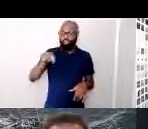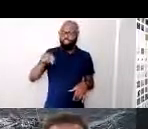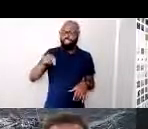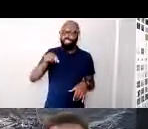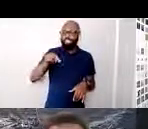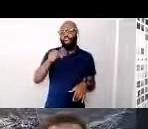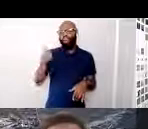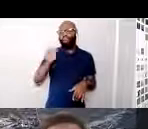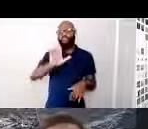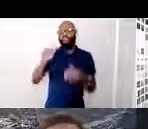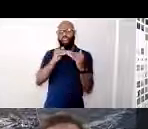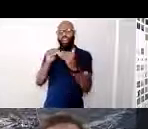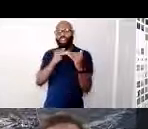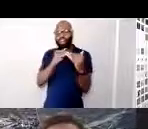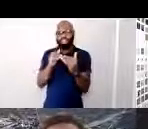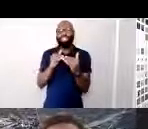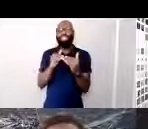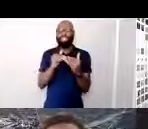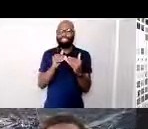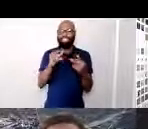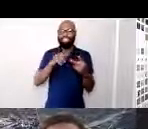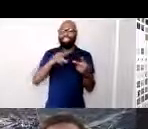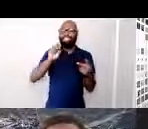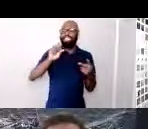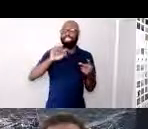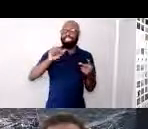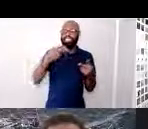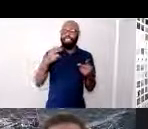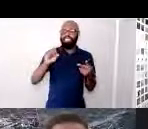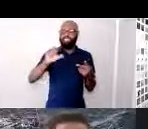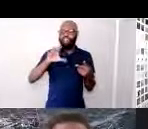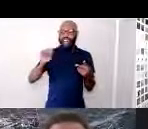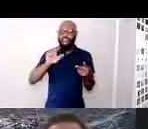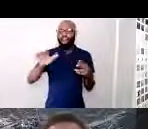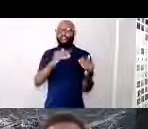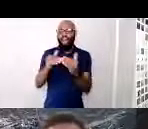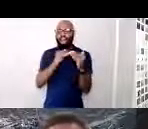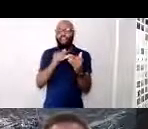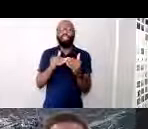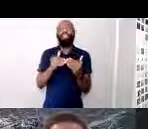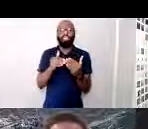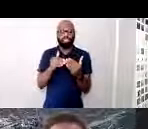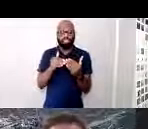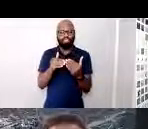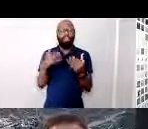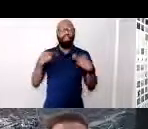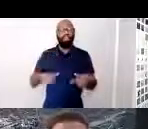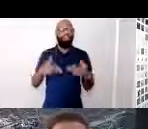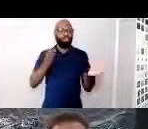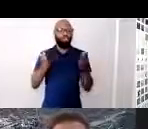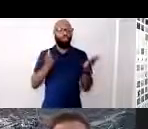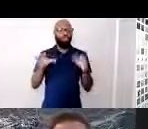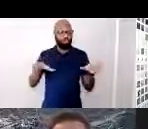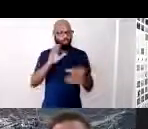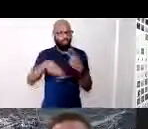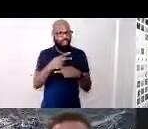certainly Sarah Scott and her colleagues in Recreation and Human Services Department, like through Rock Paint Division, that sort of thing. So there's kind of